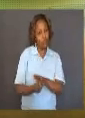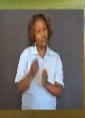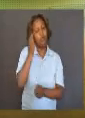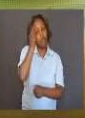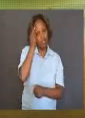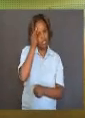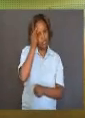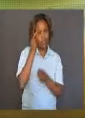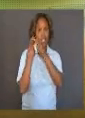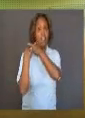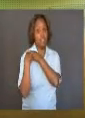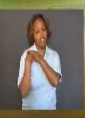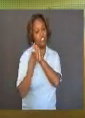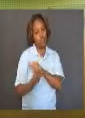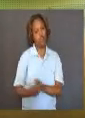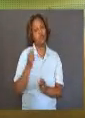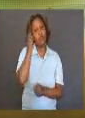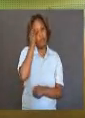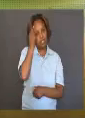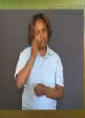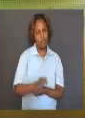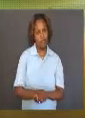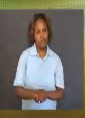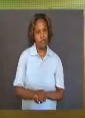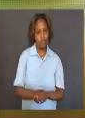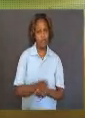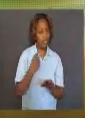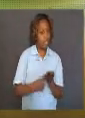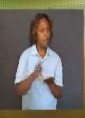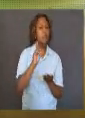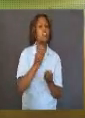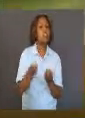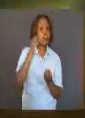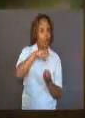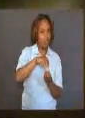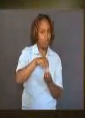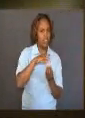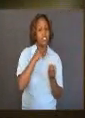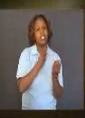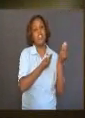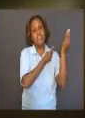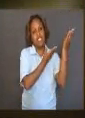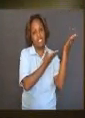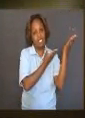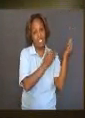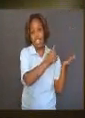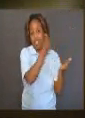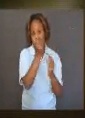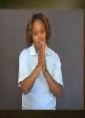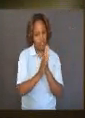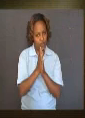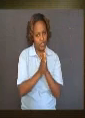of responsibility. These include sacrificing other